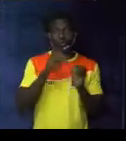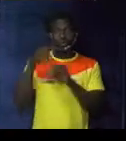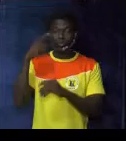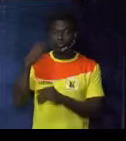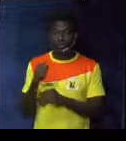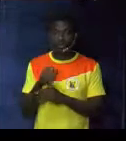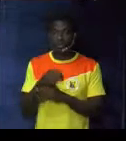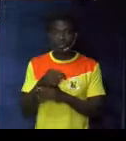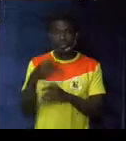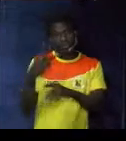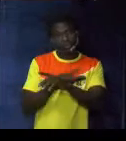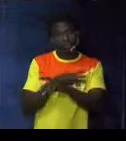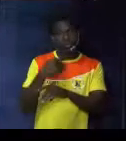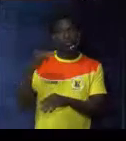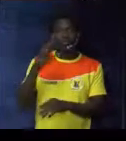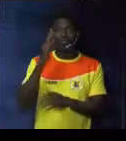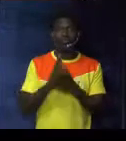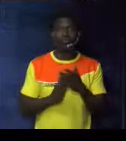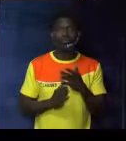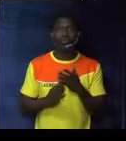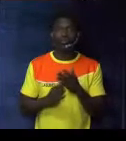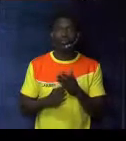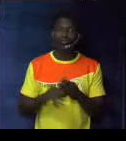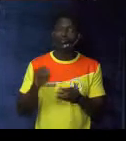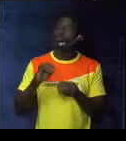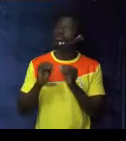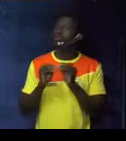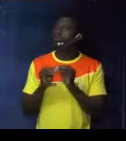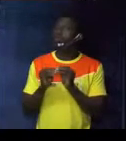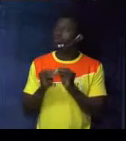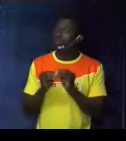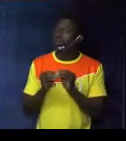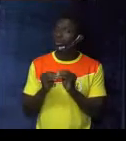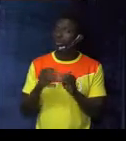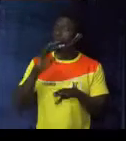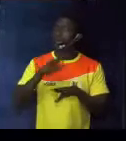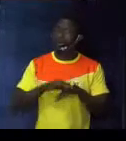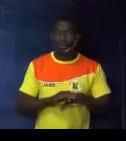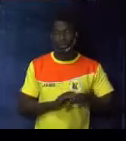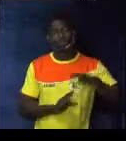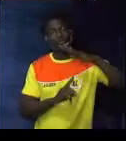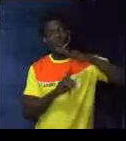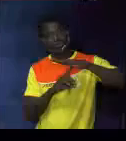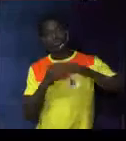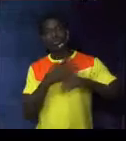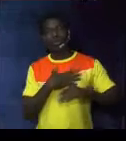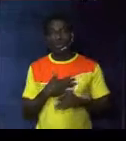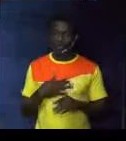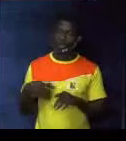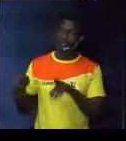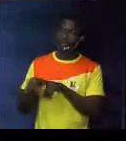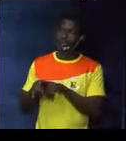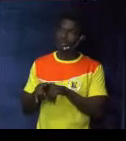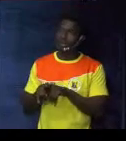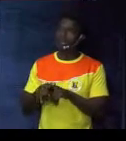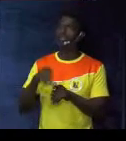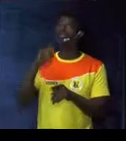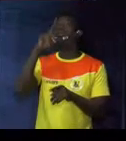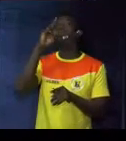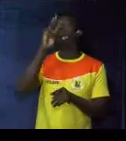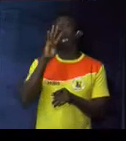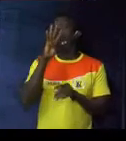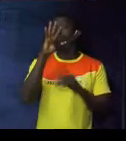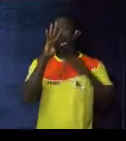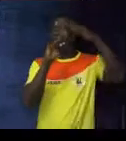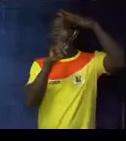product of some numbers. In this box I will put the product of the number on top and the number to the side. The number on top is 4